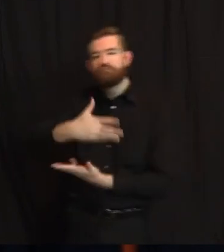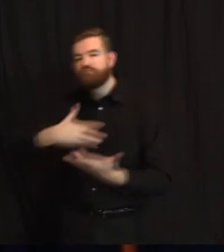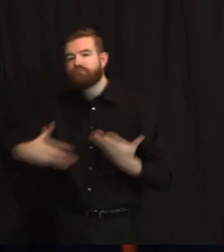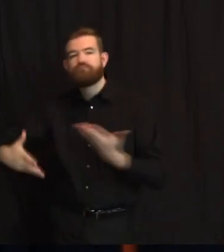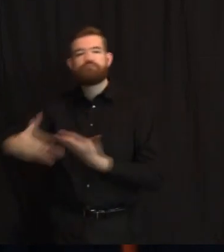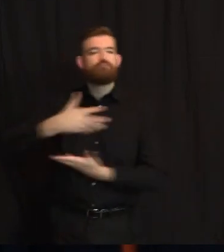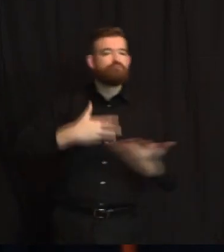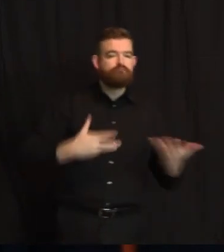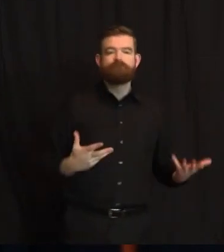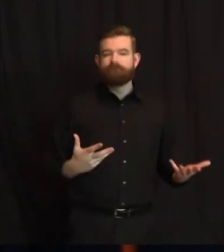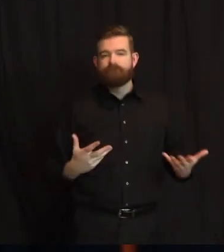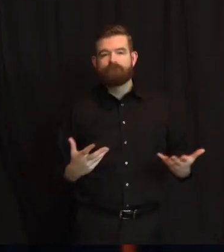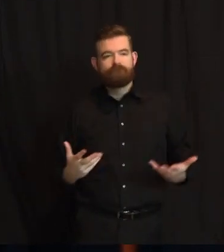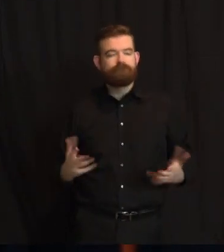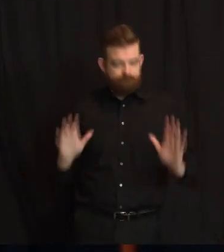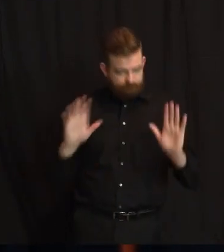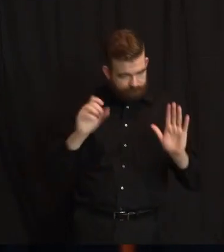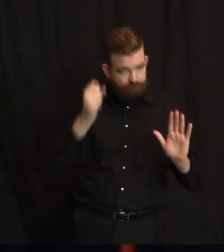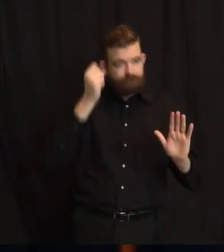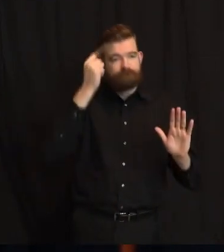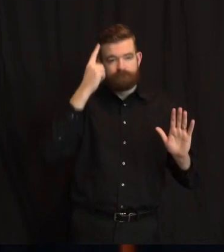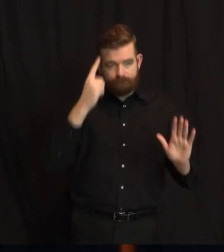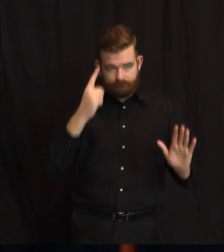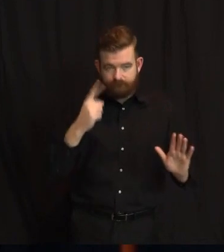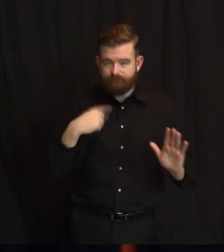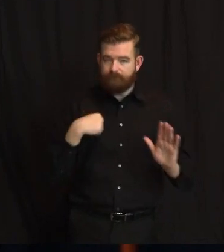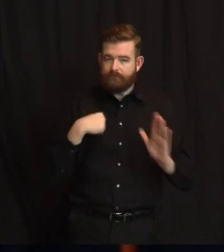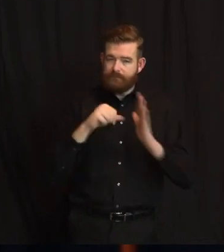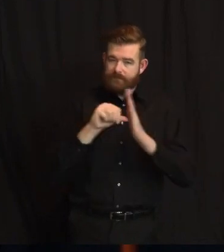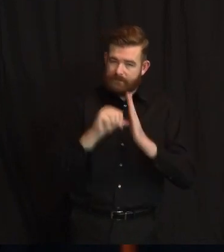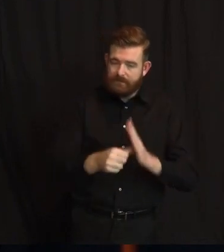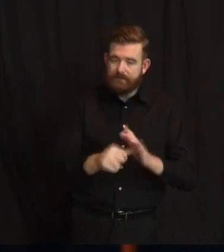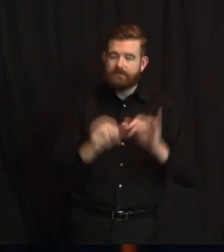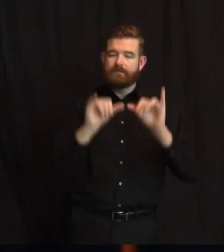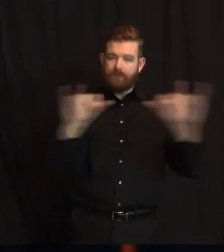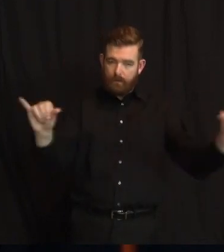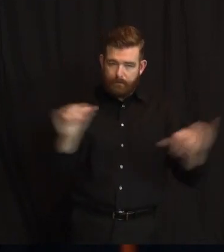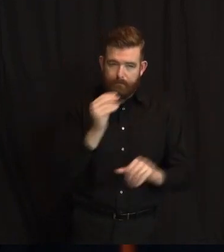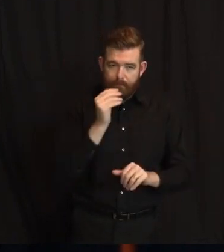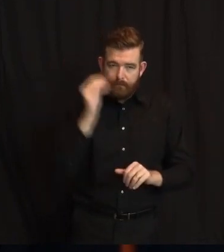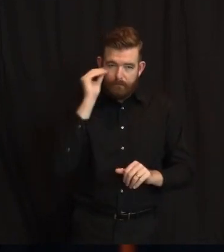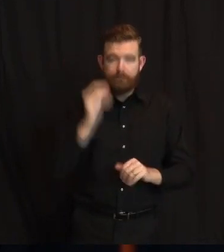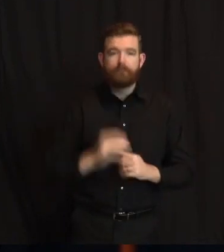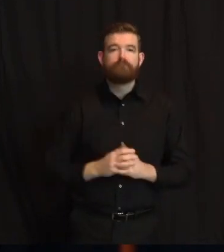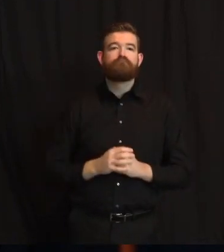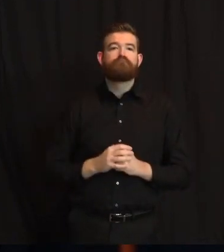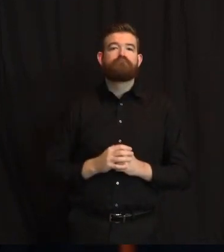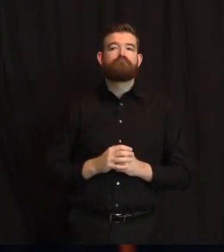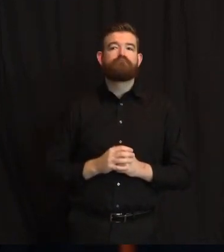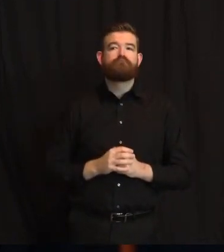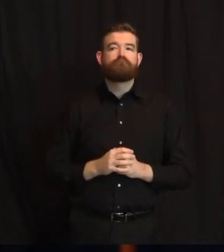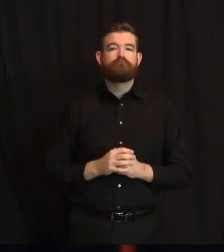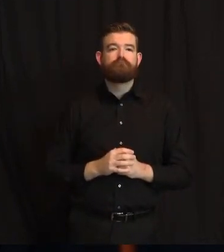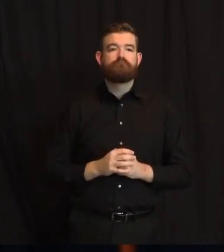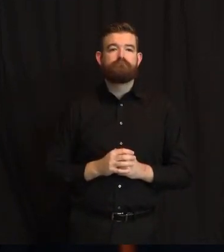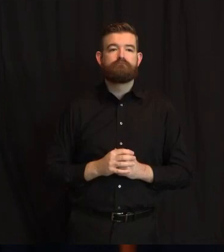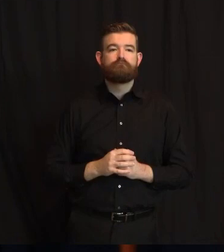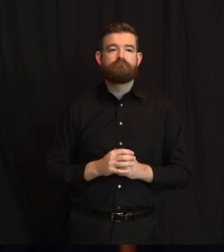once again, it is imperative to continue to stay home to help slow the spread of COVID-19. So stay